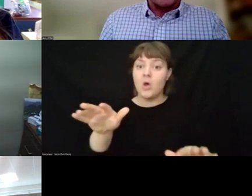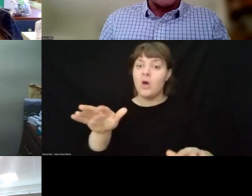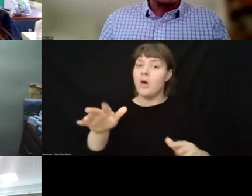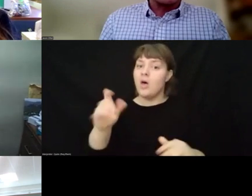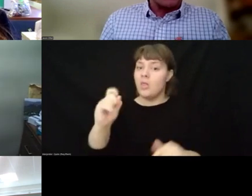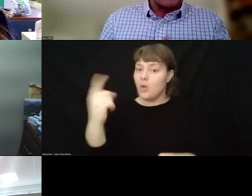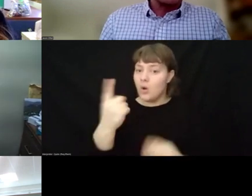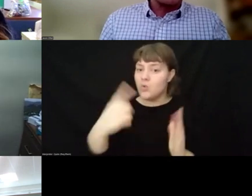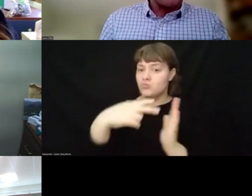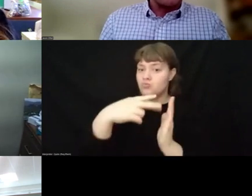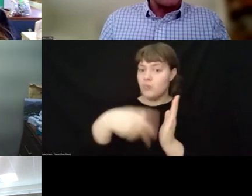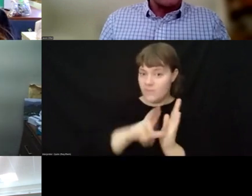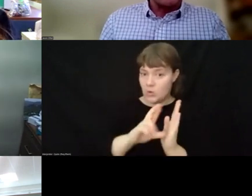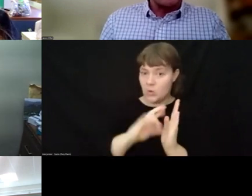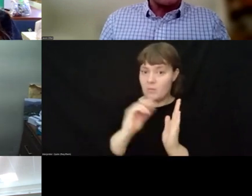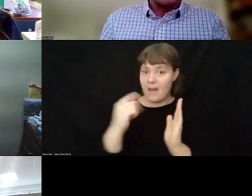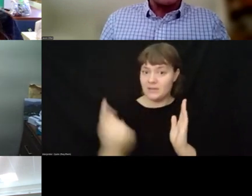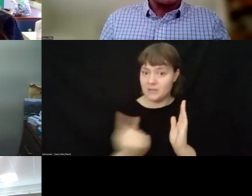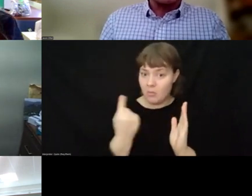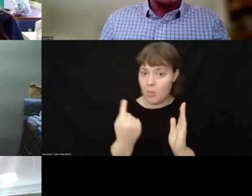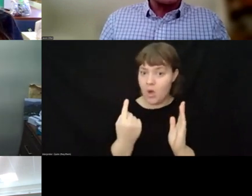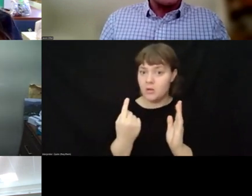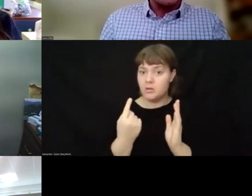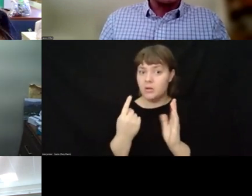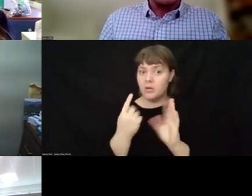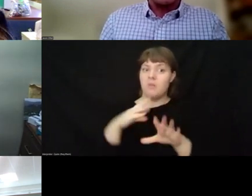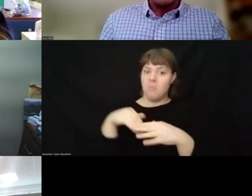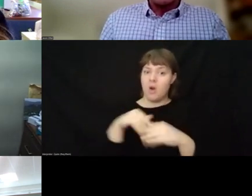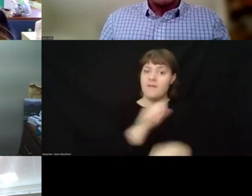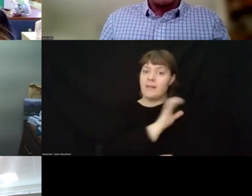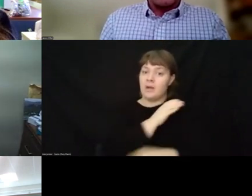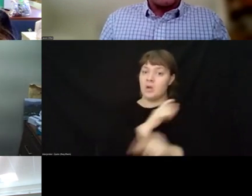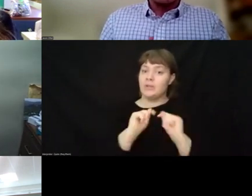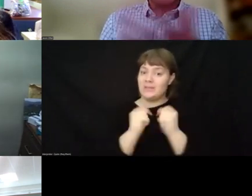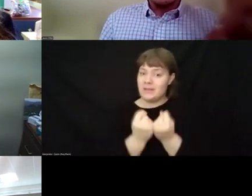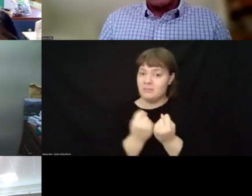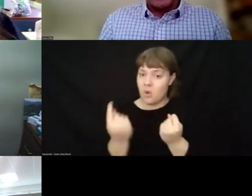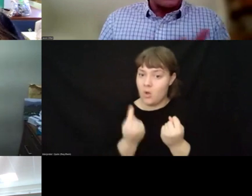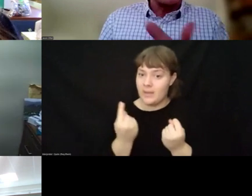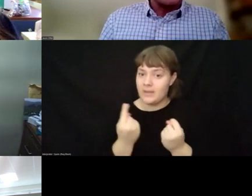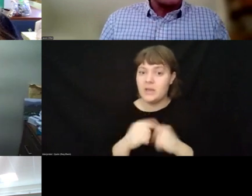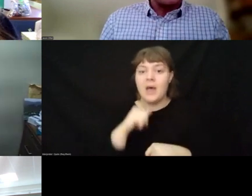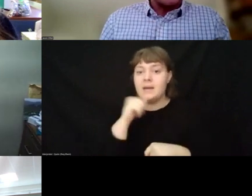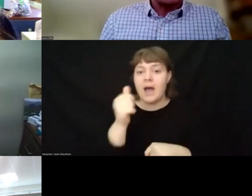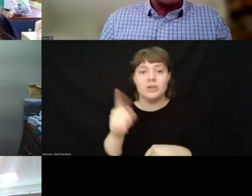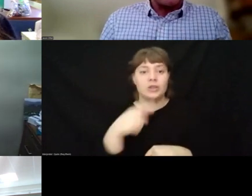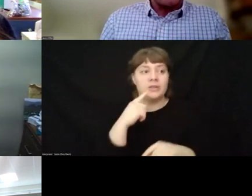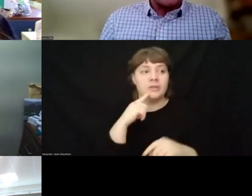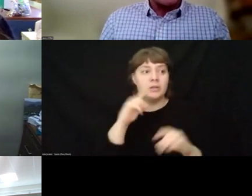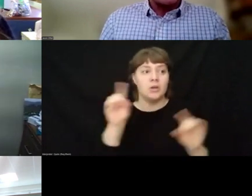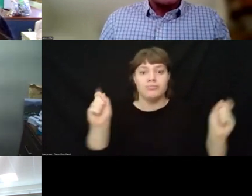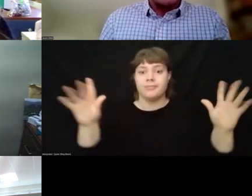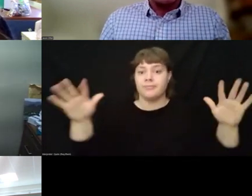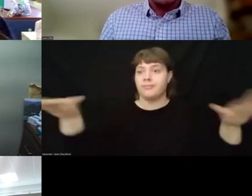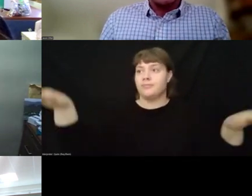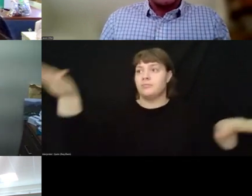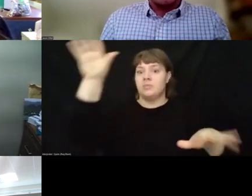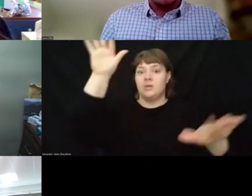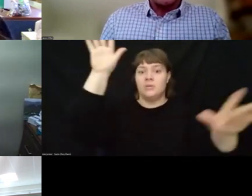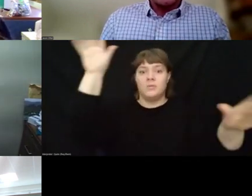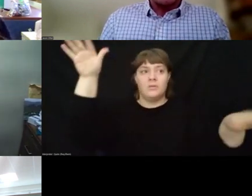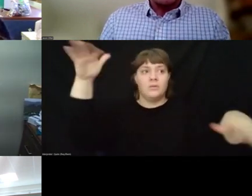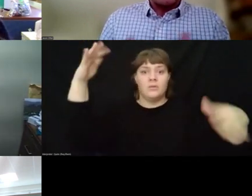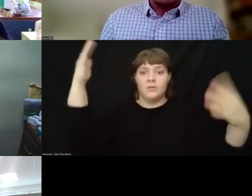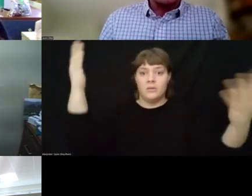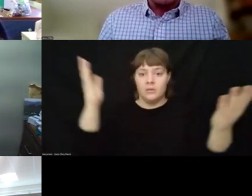way by someone from part of the clinical team. So they aren't just going off into space where no one is seeing